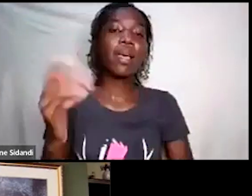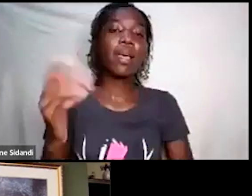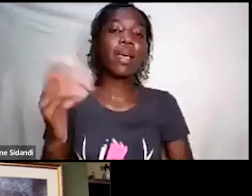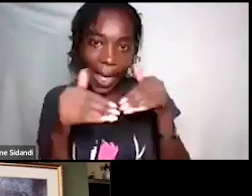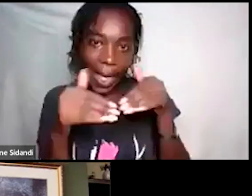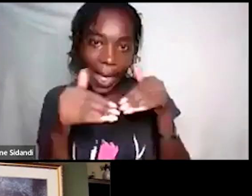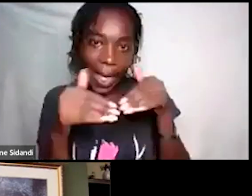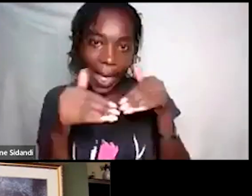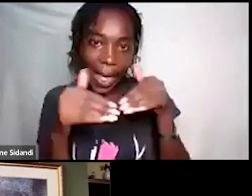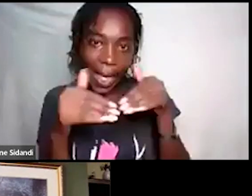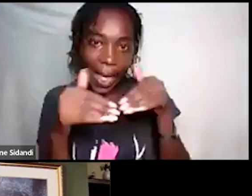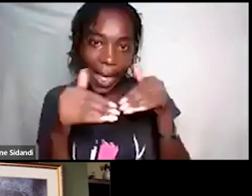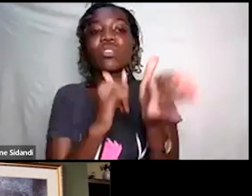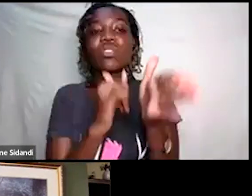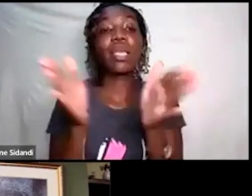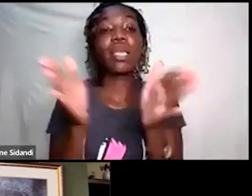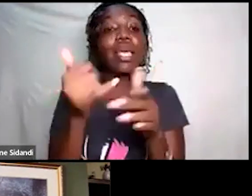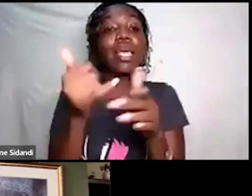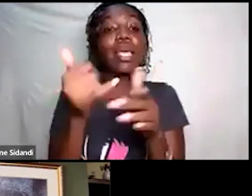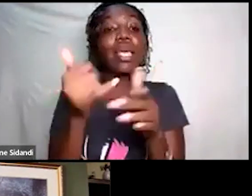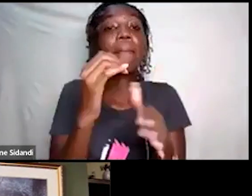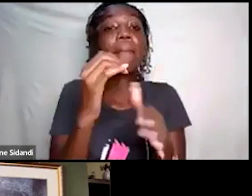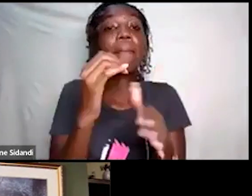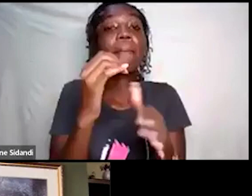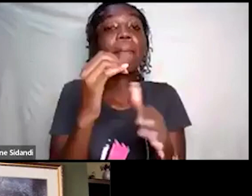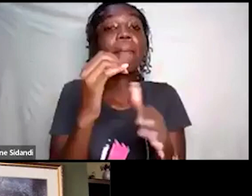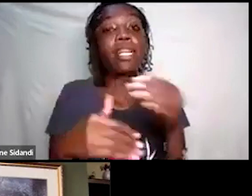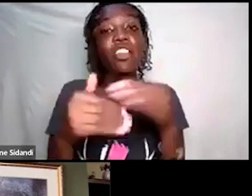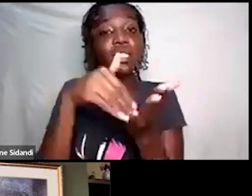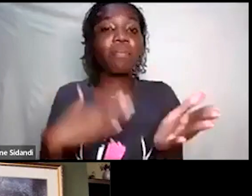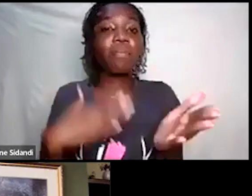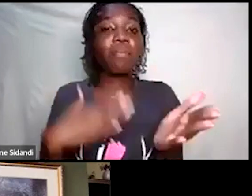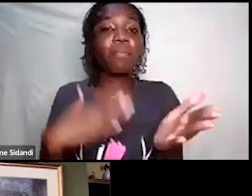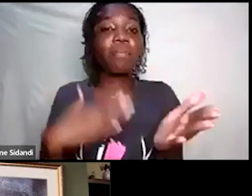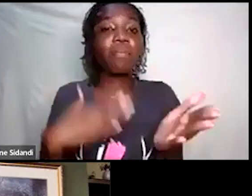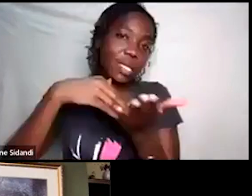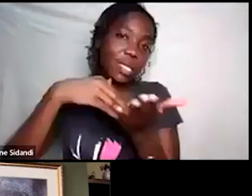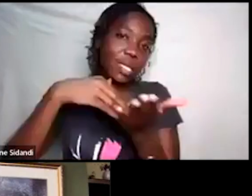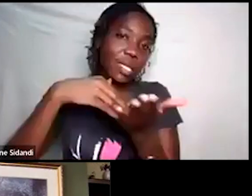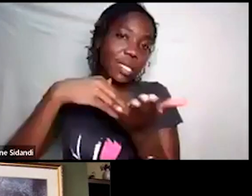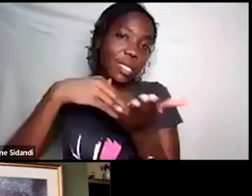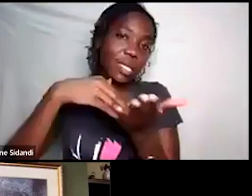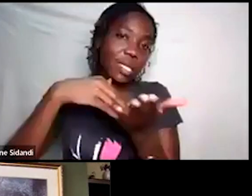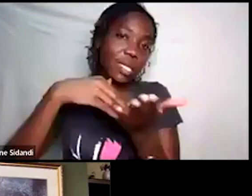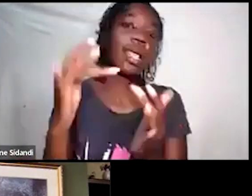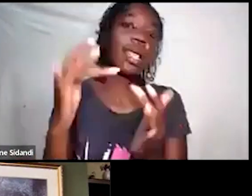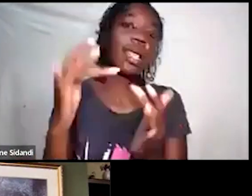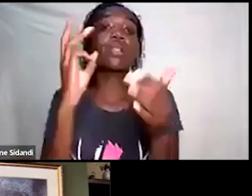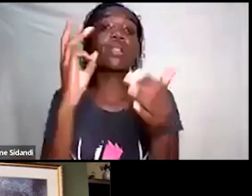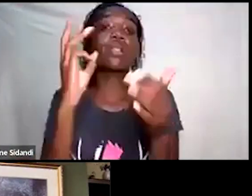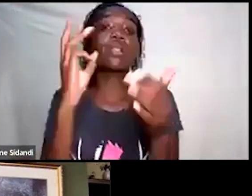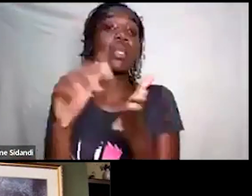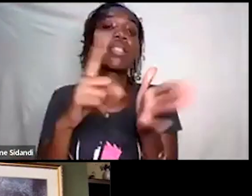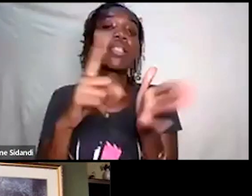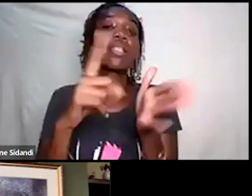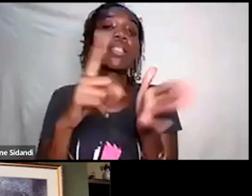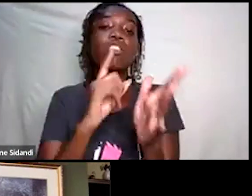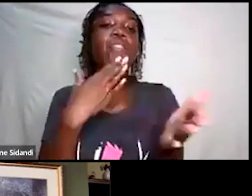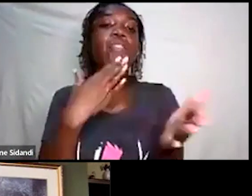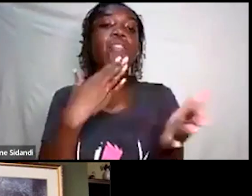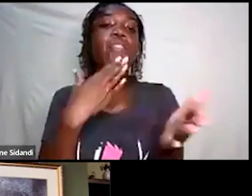that Helen sends to me, I'll make sure I send it to the email that we normally send towards the end of the week. So thank you so much, guys. We appreciate